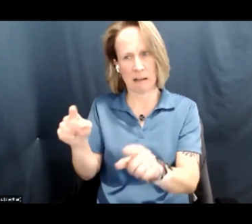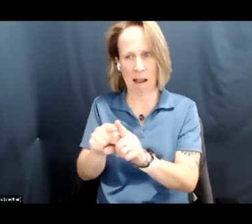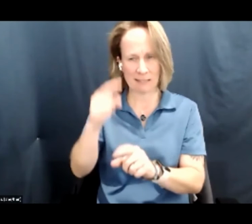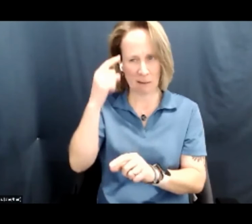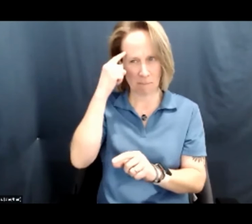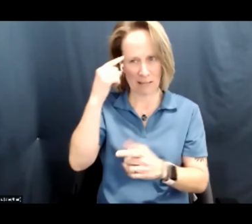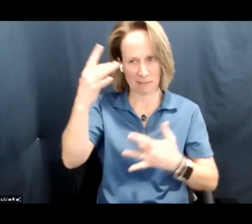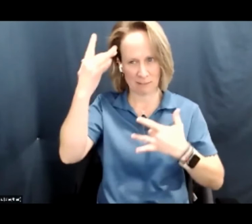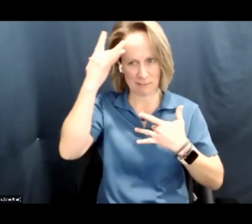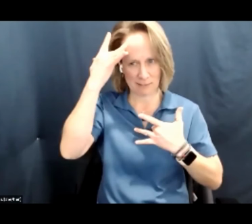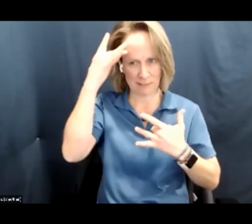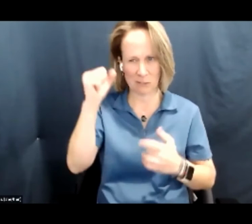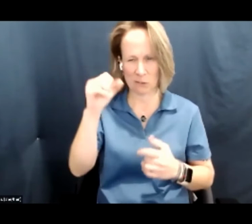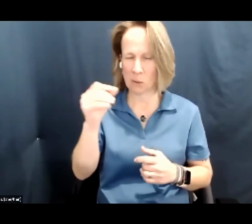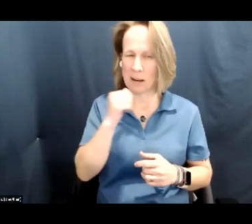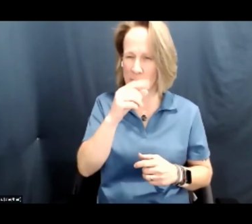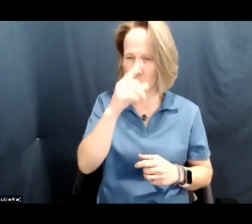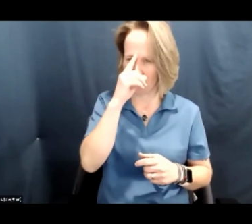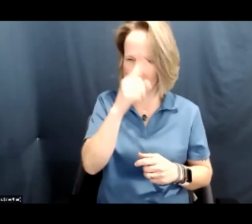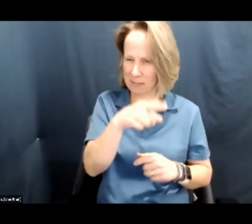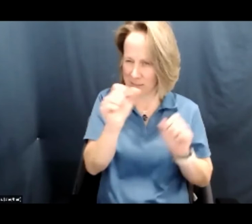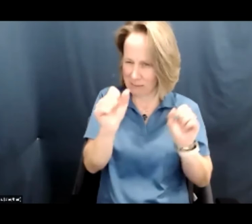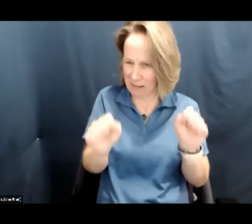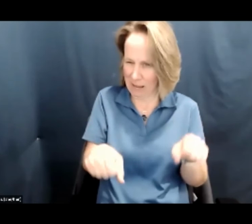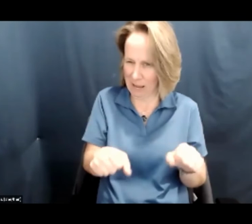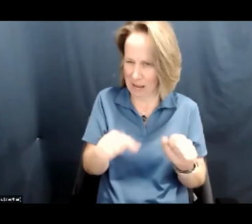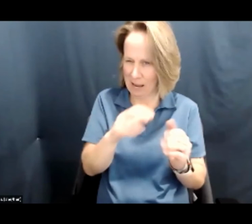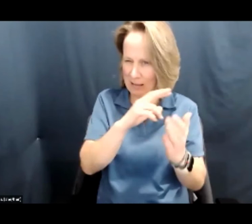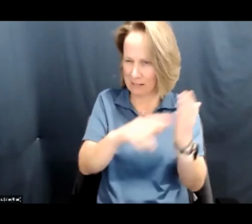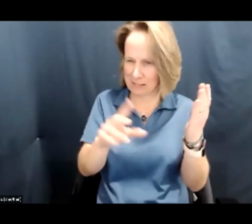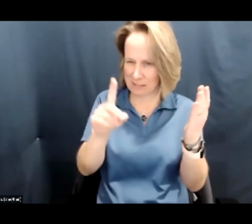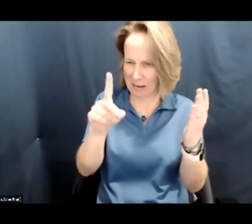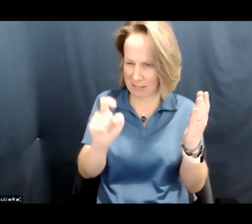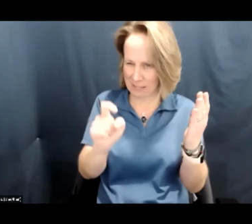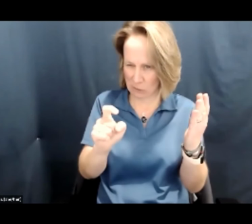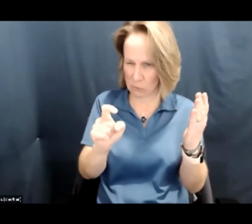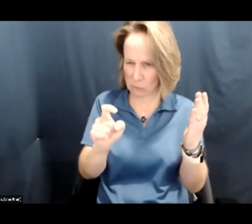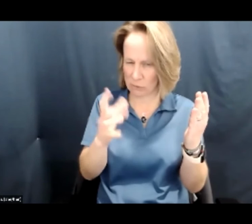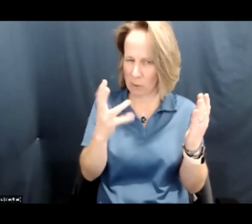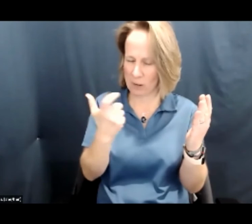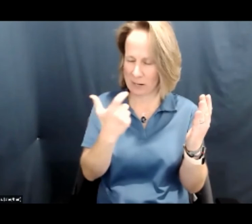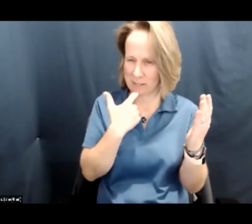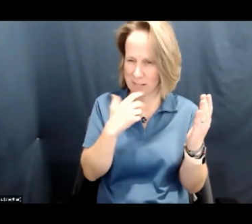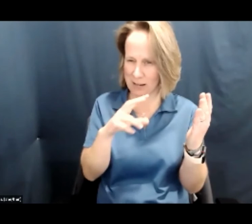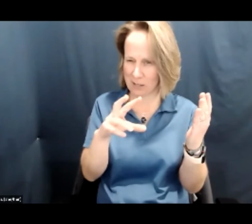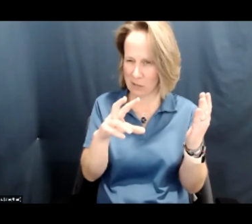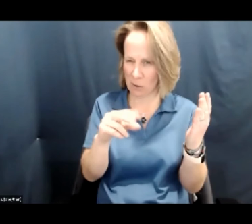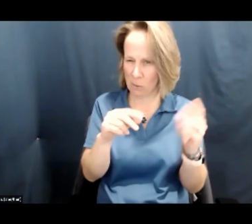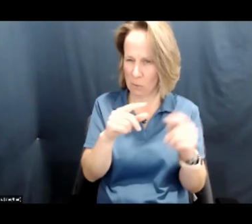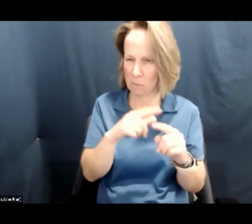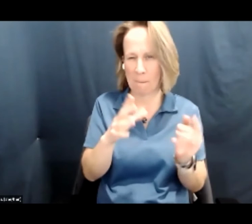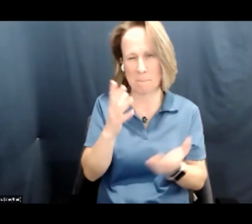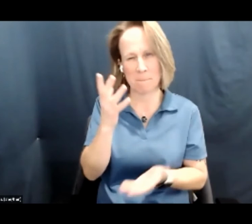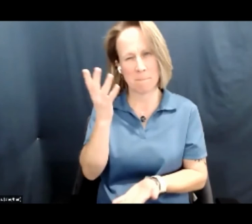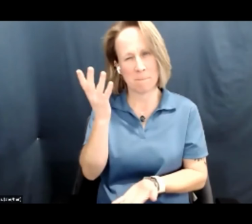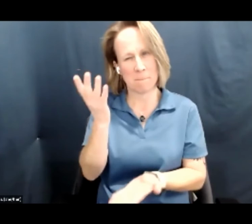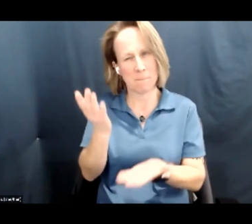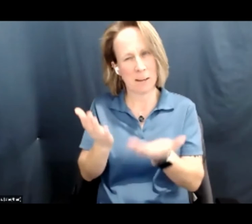be diagnosed. I want to say no, but I think there is some diagnoses that are